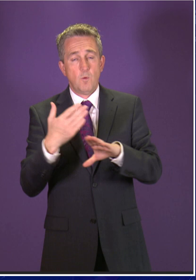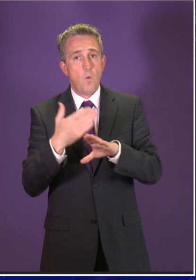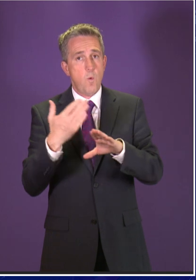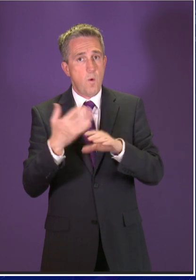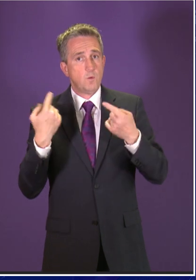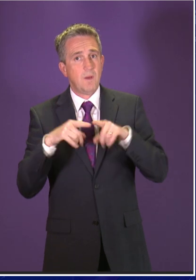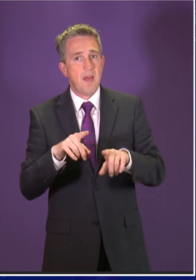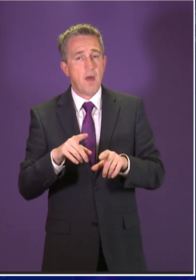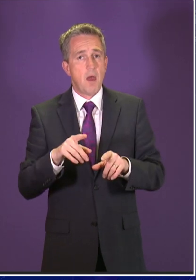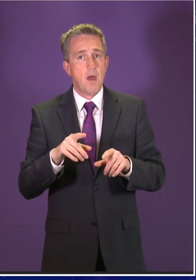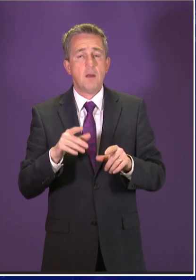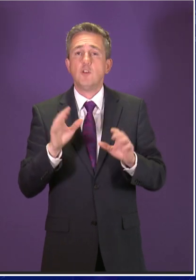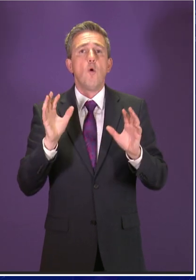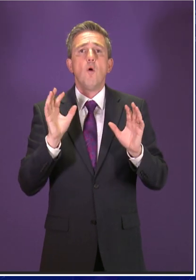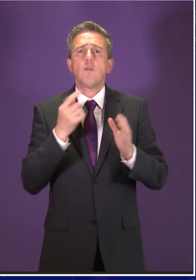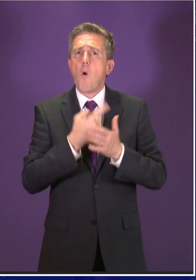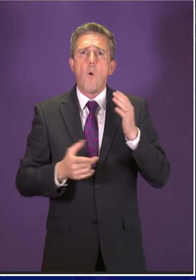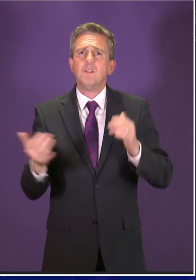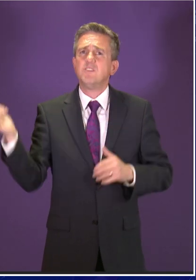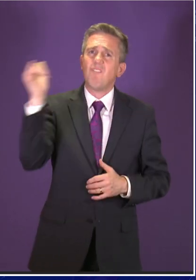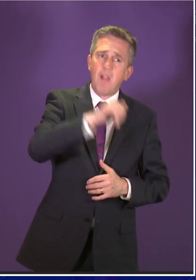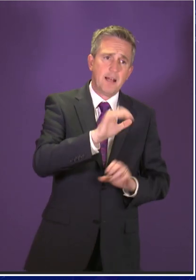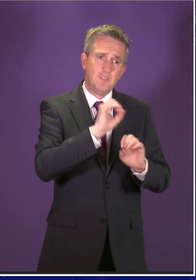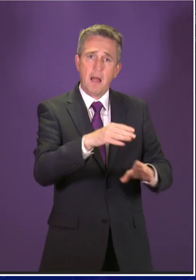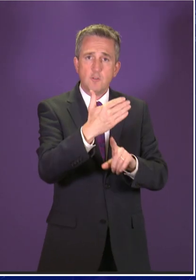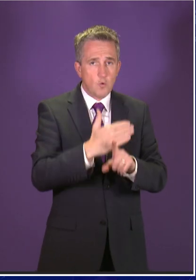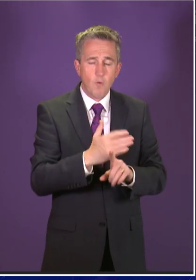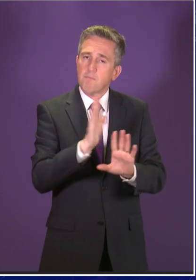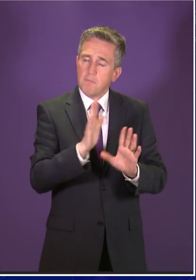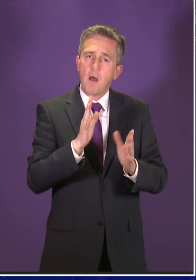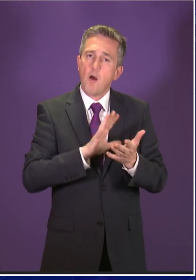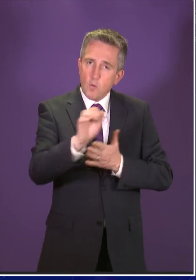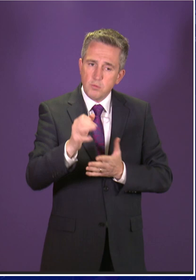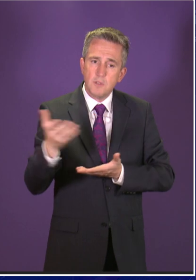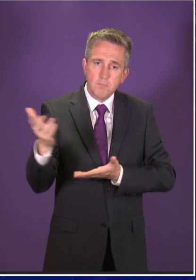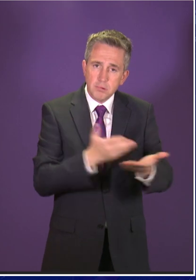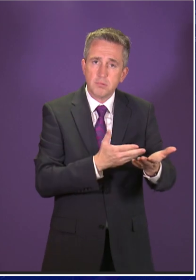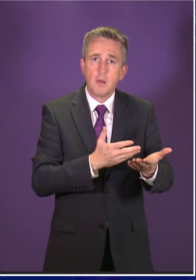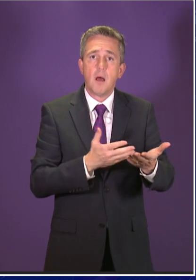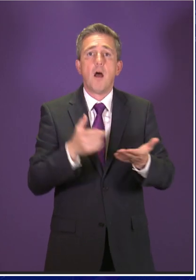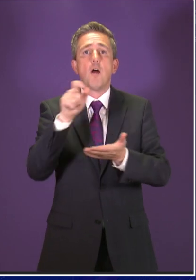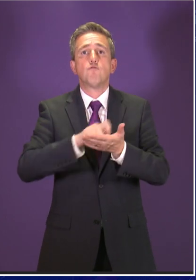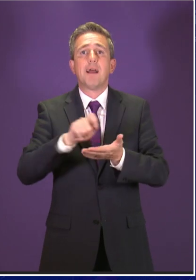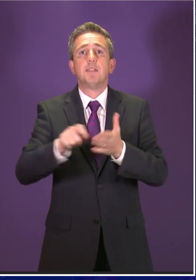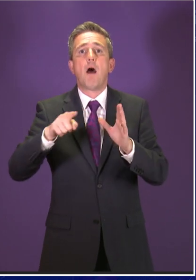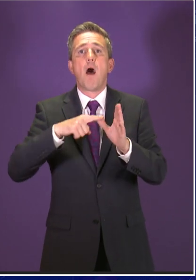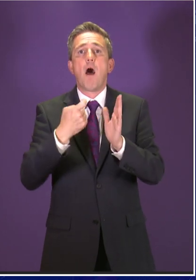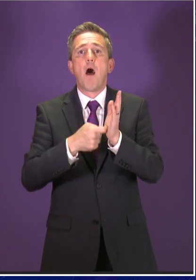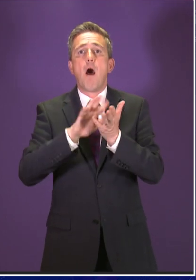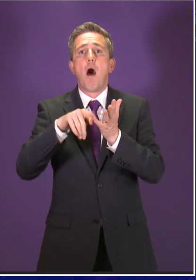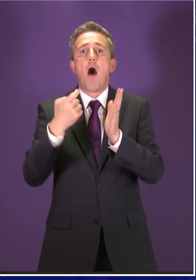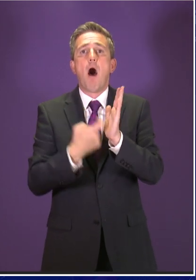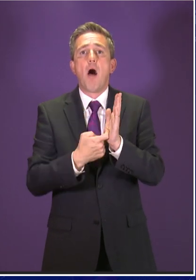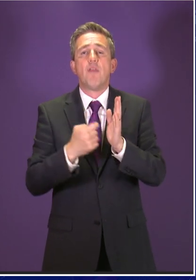simply flying over here to tell our stories. For example, playwright Arthur Meek